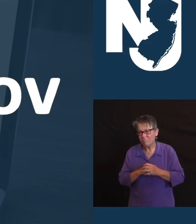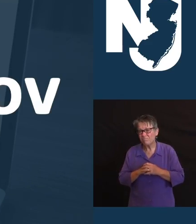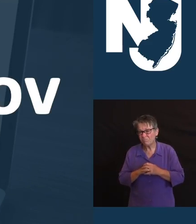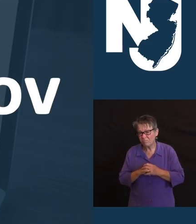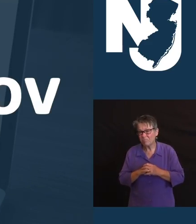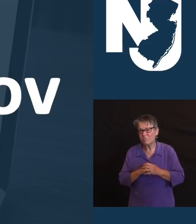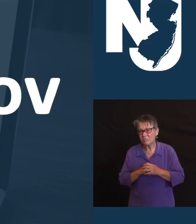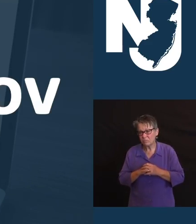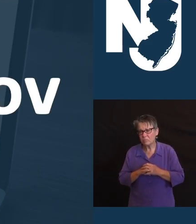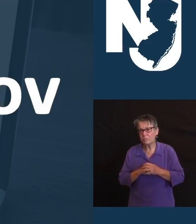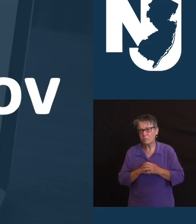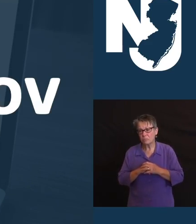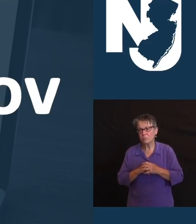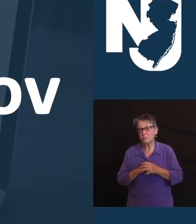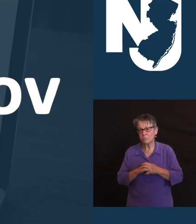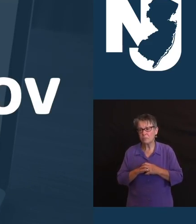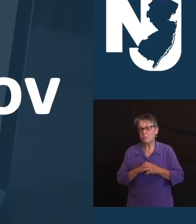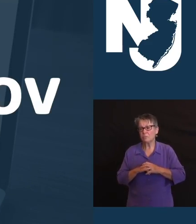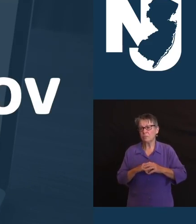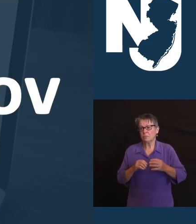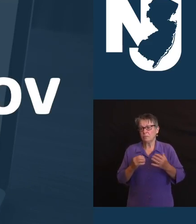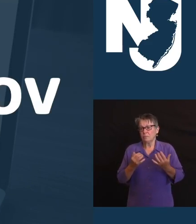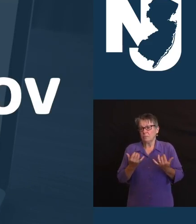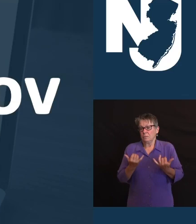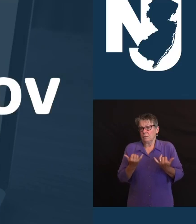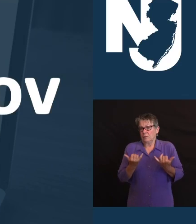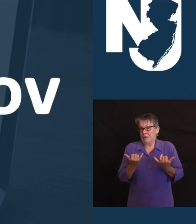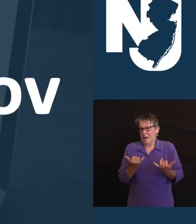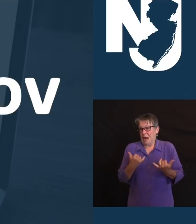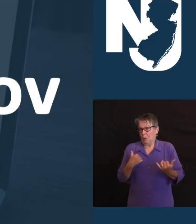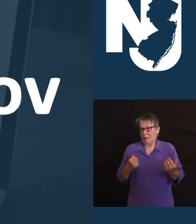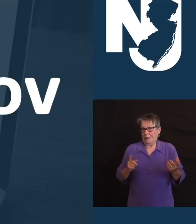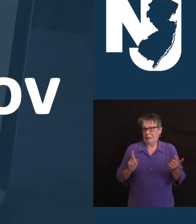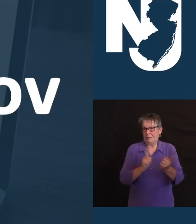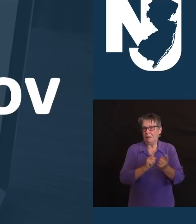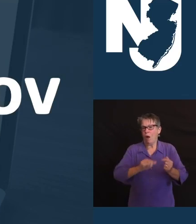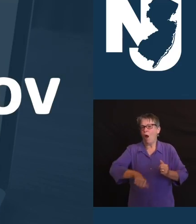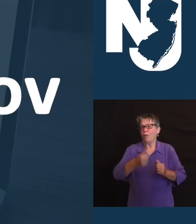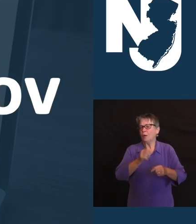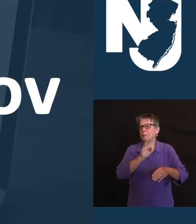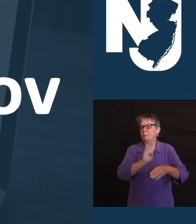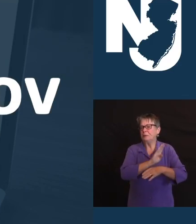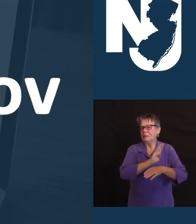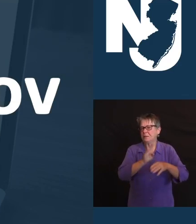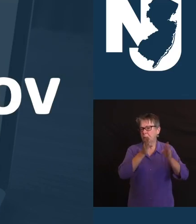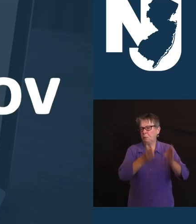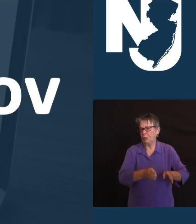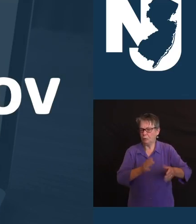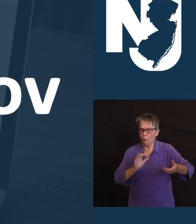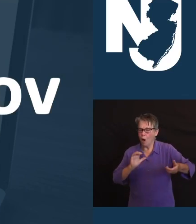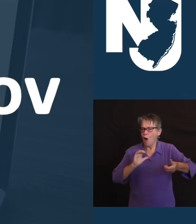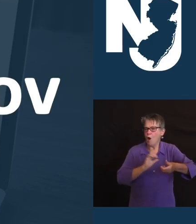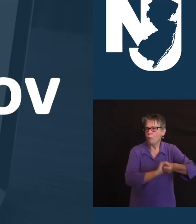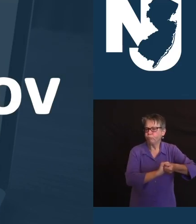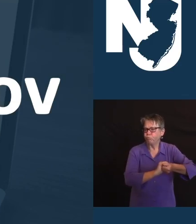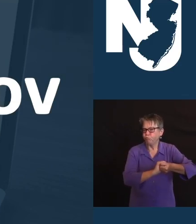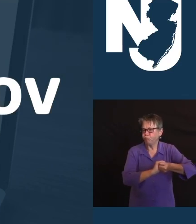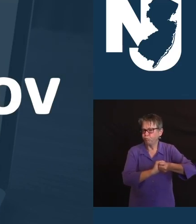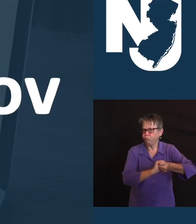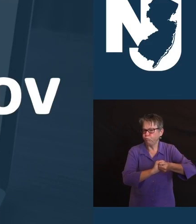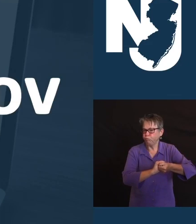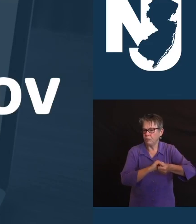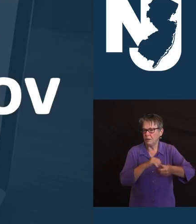New Jersey Economic Development Authority to help set the foundation for the stronger, fairer, and more resilient New Jersey we know will